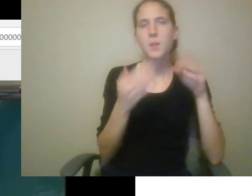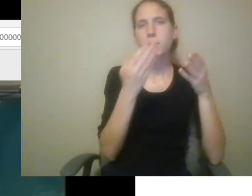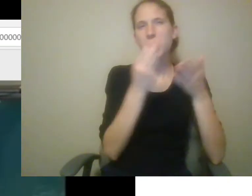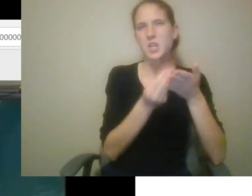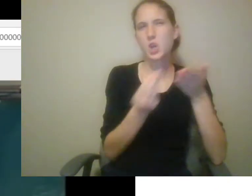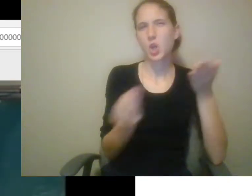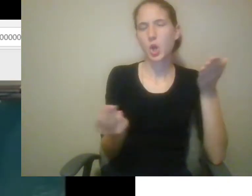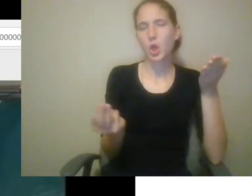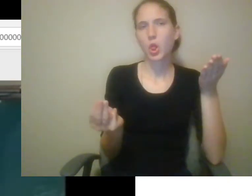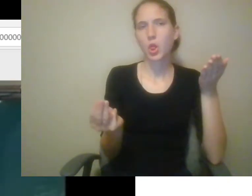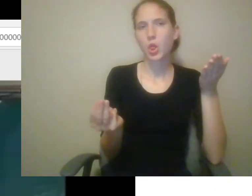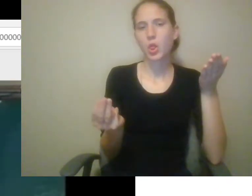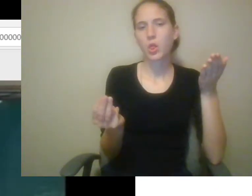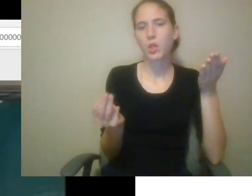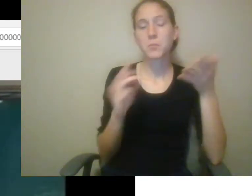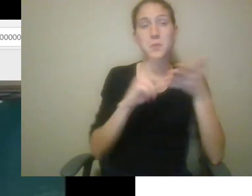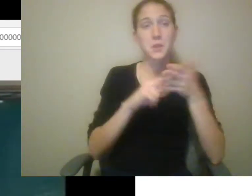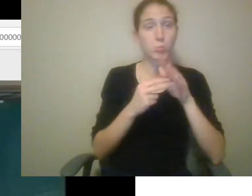material.